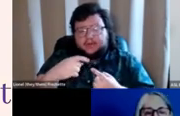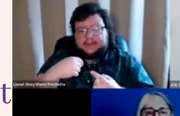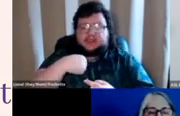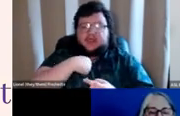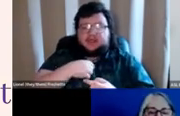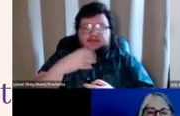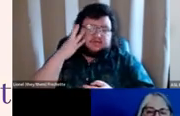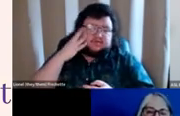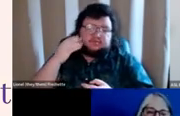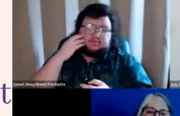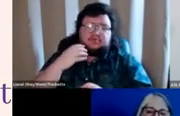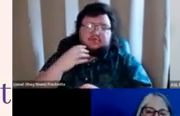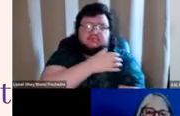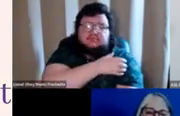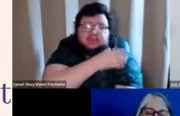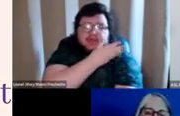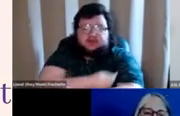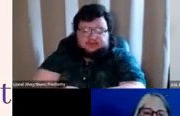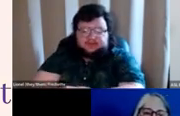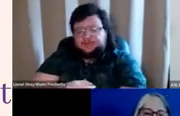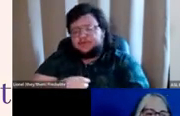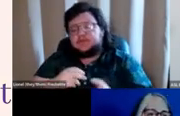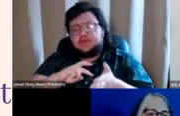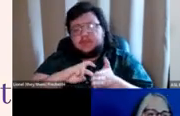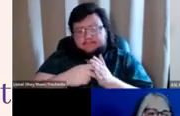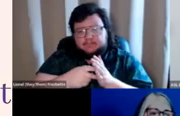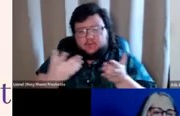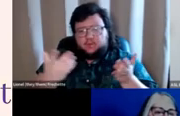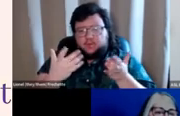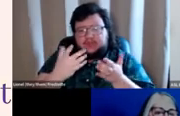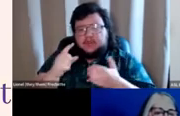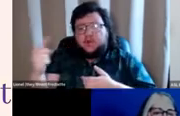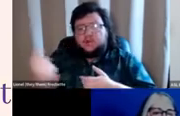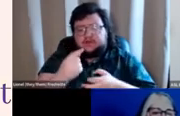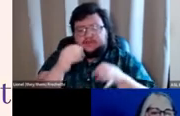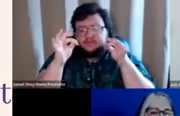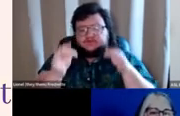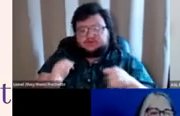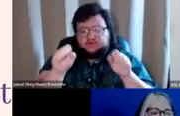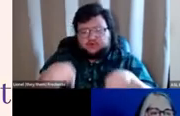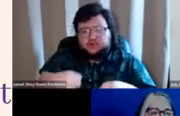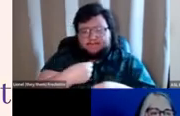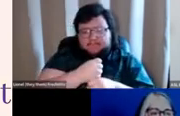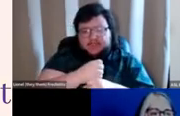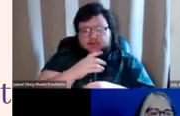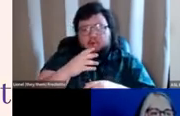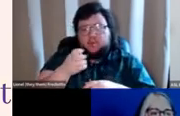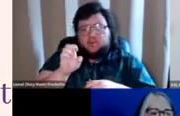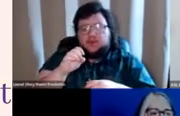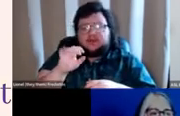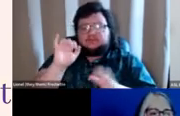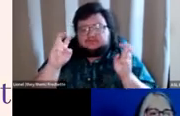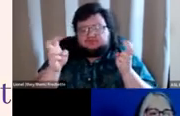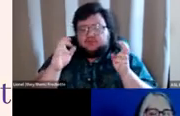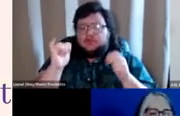So when I've experienced sort of loss of power is when